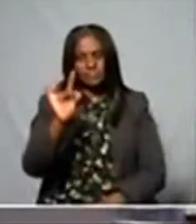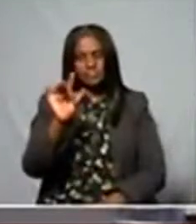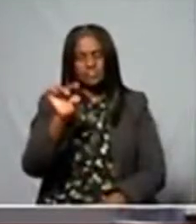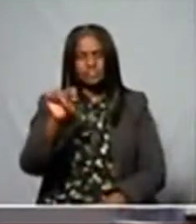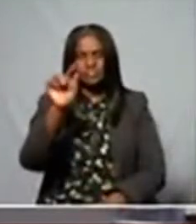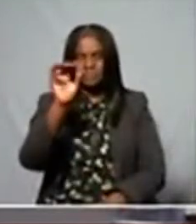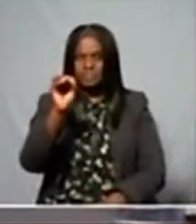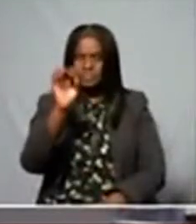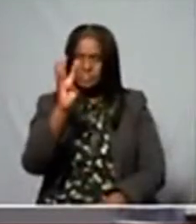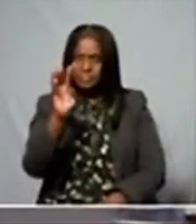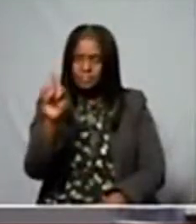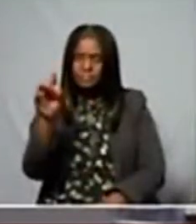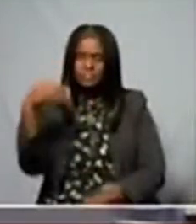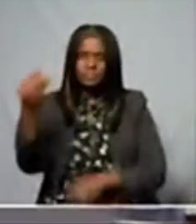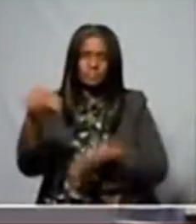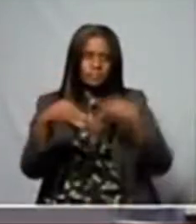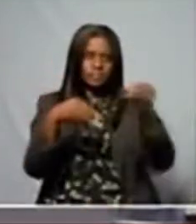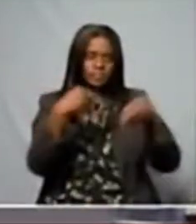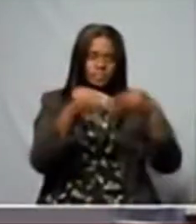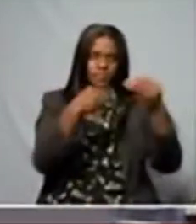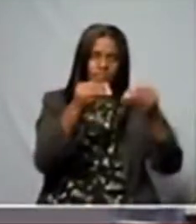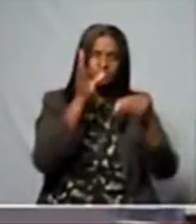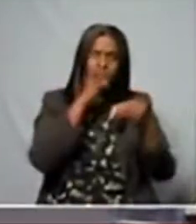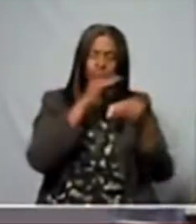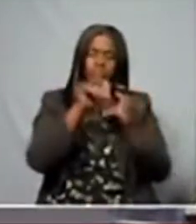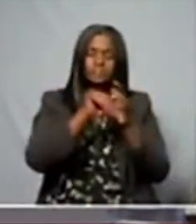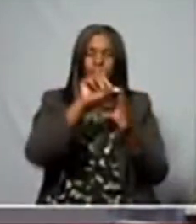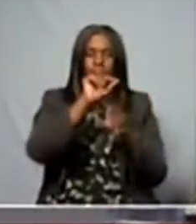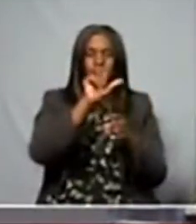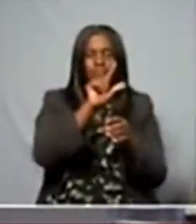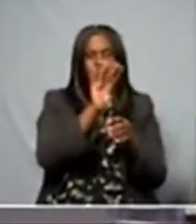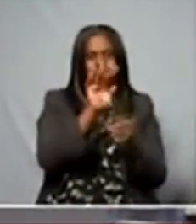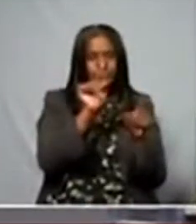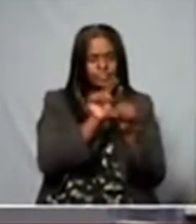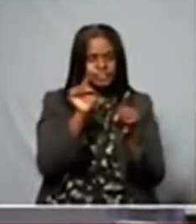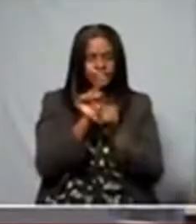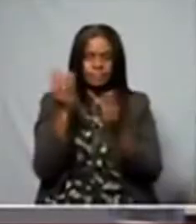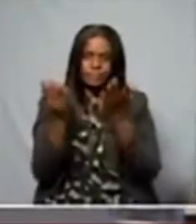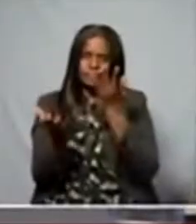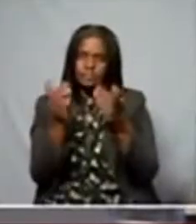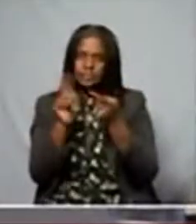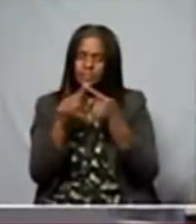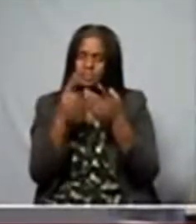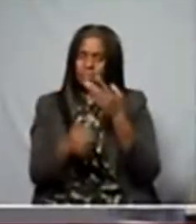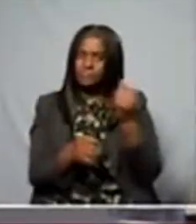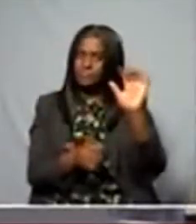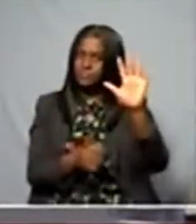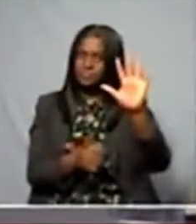109,793,098.04 was disbursed in 2024 as compared to